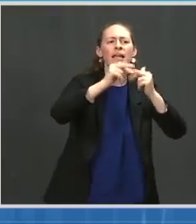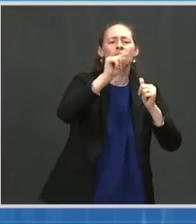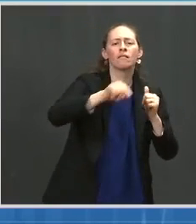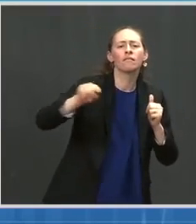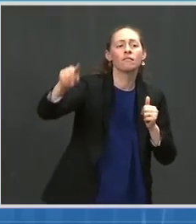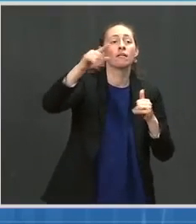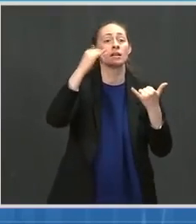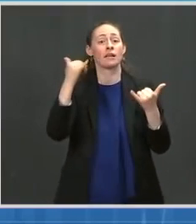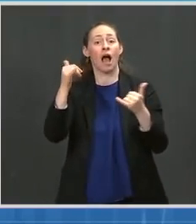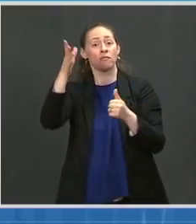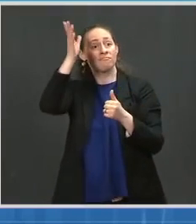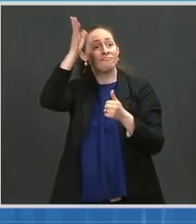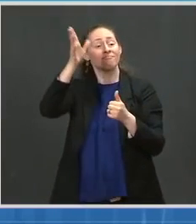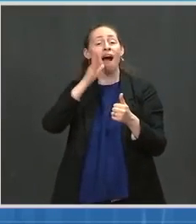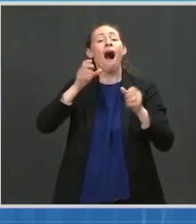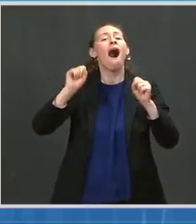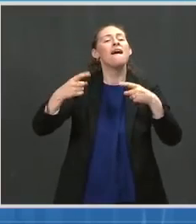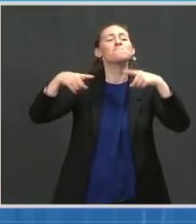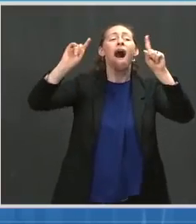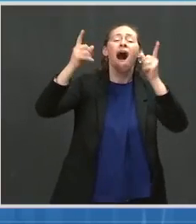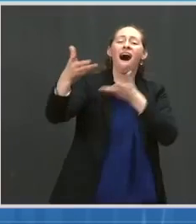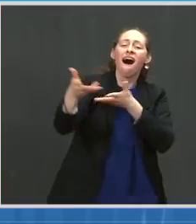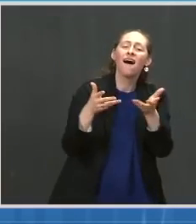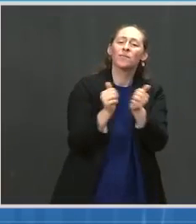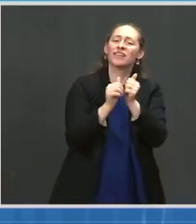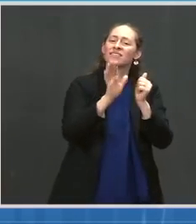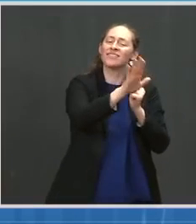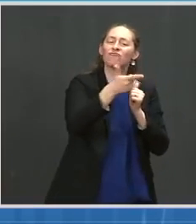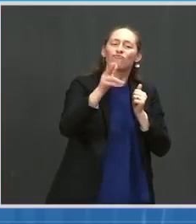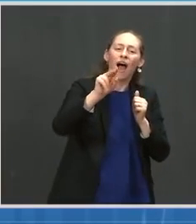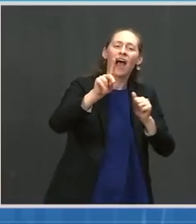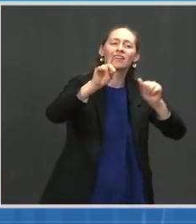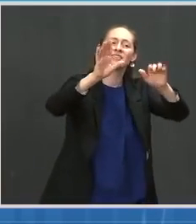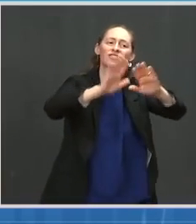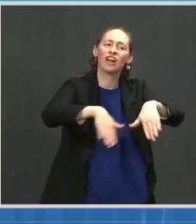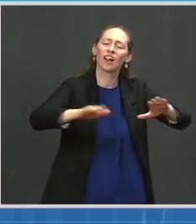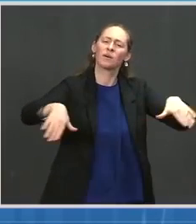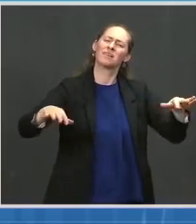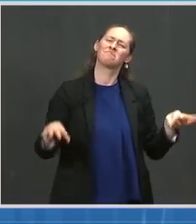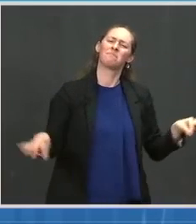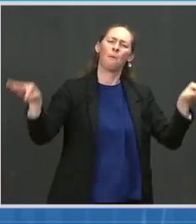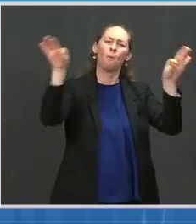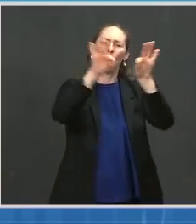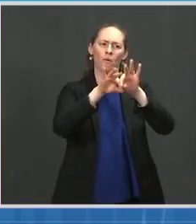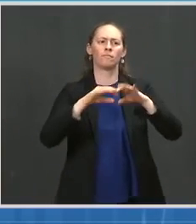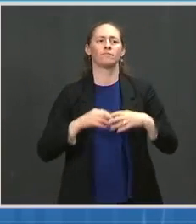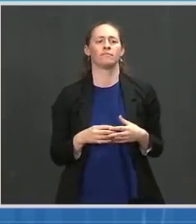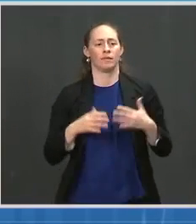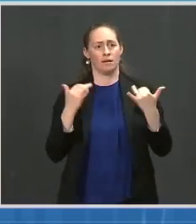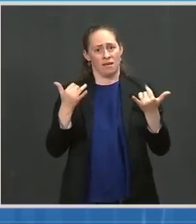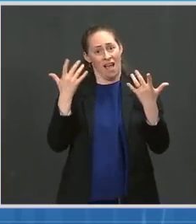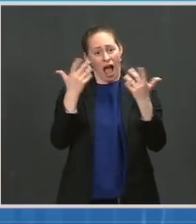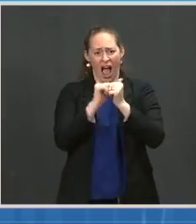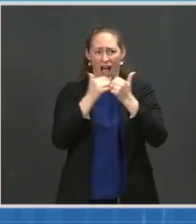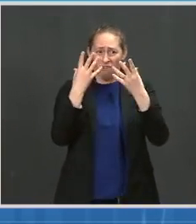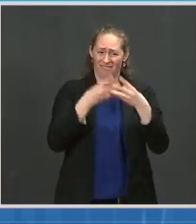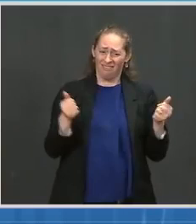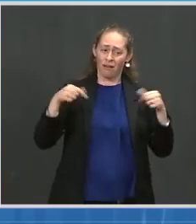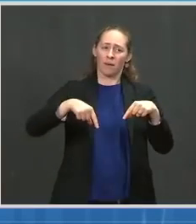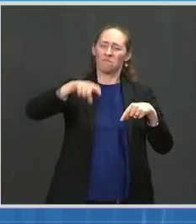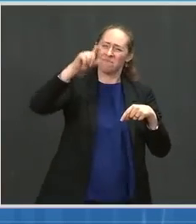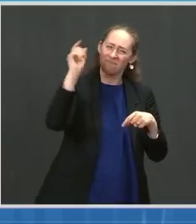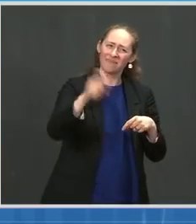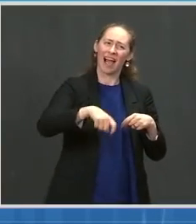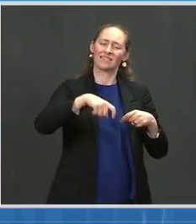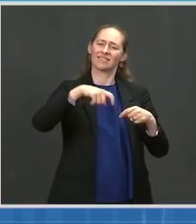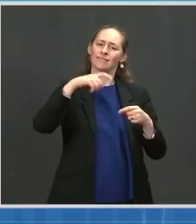and grandkids about the importance of getting vaccinated. To end this pandemic, this is what we have to do. We've got to step up